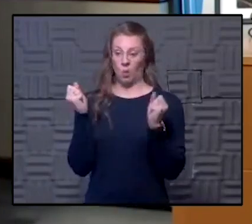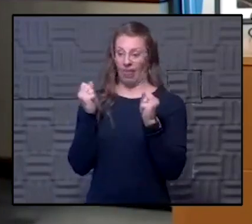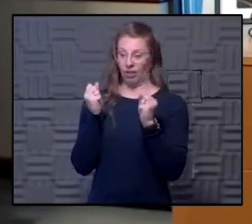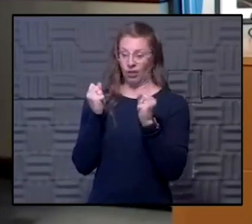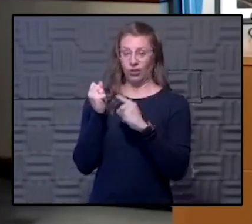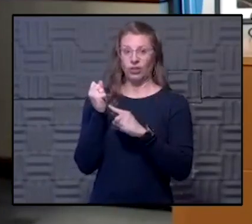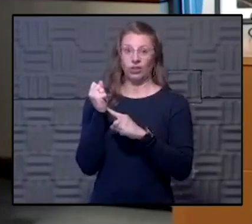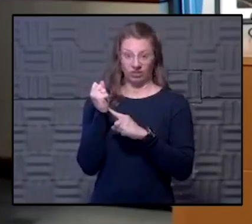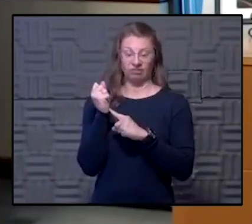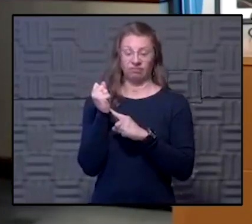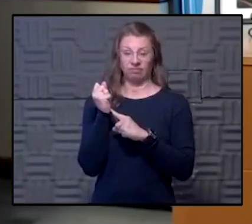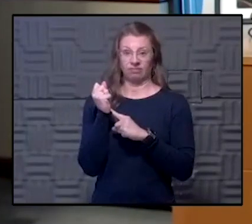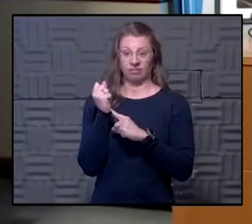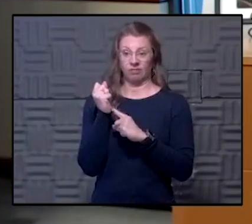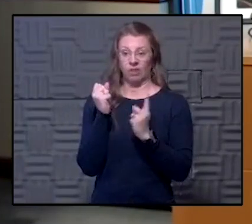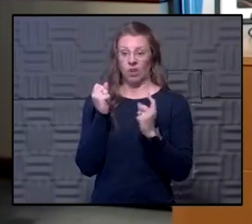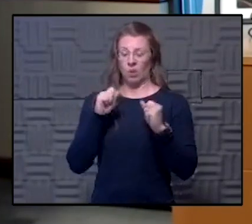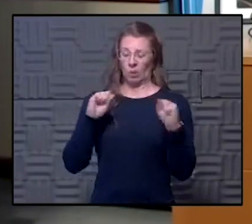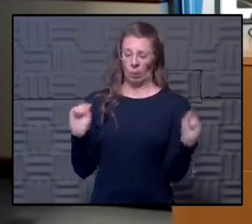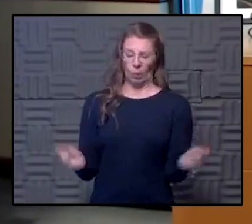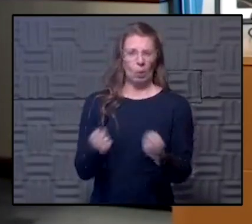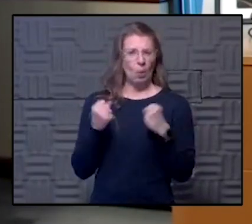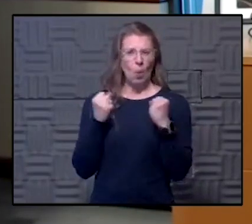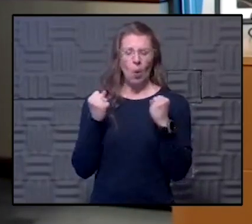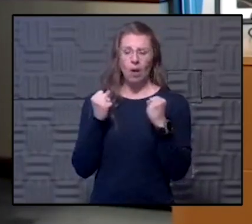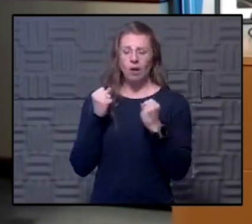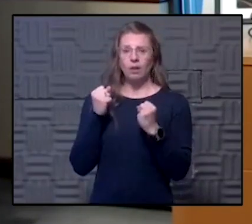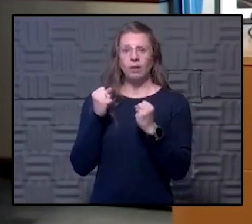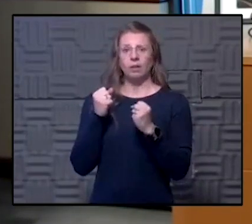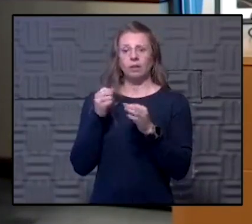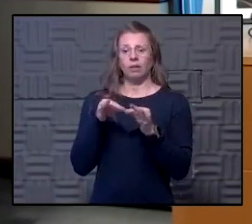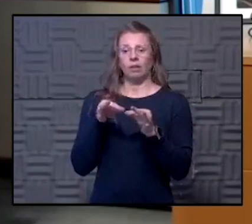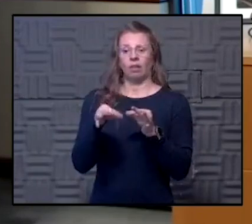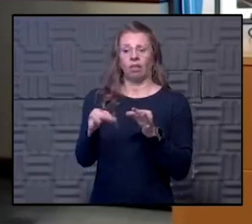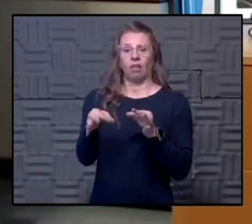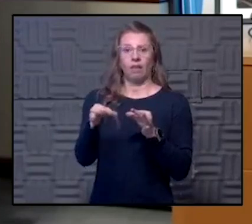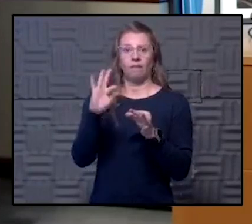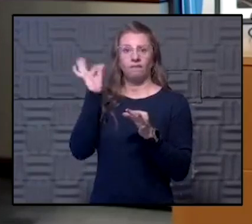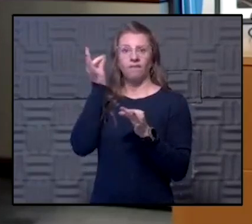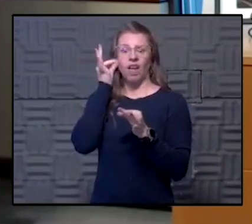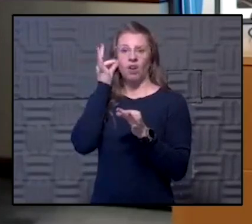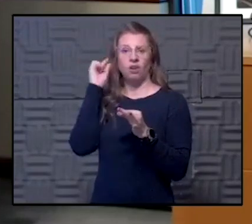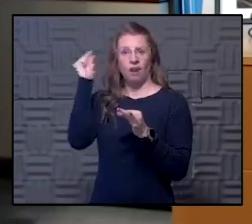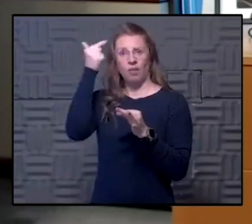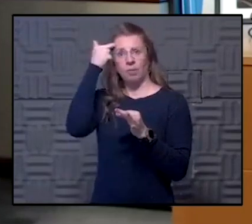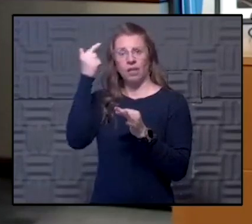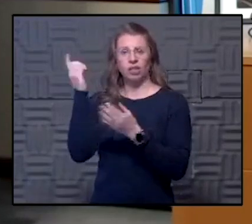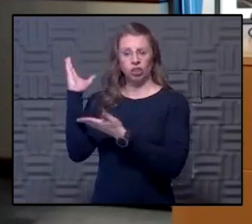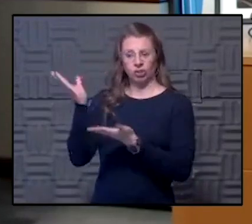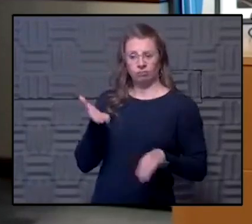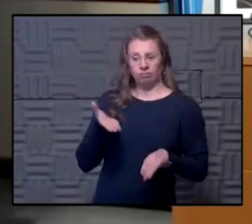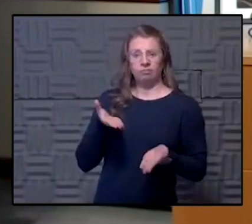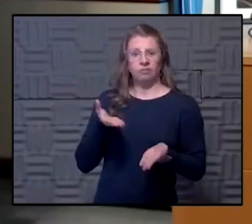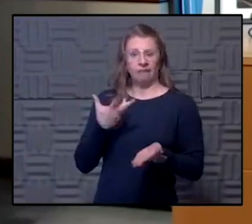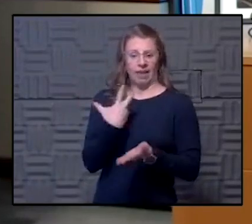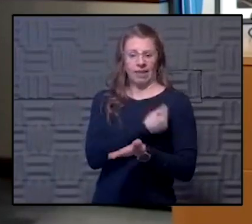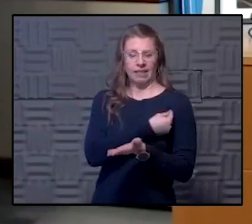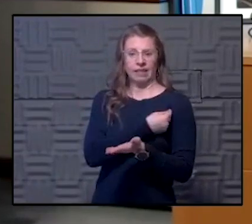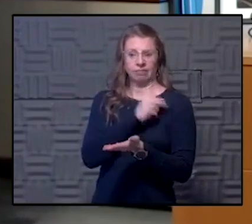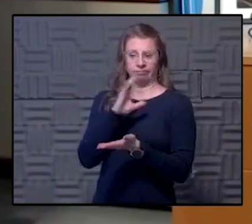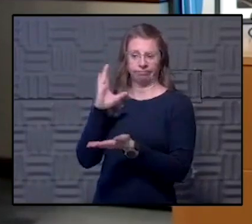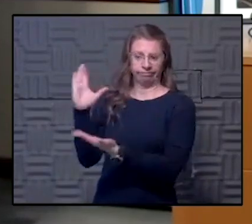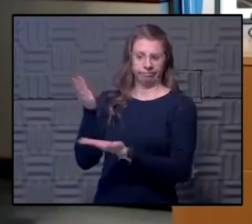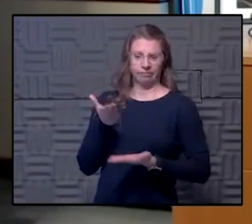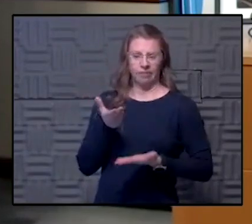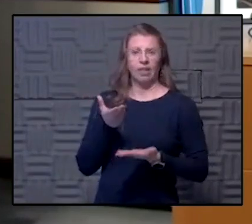in this deep cold is delaying the federal government in shipping some of our vaccine to us this week. Mostly it's